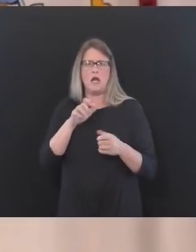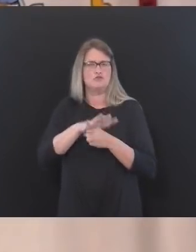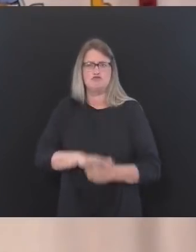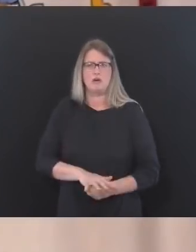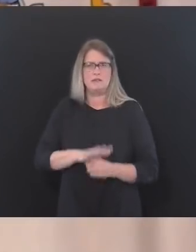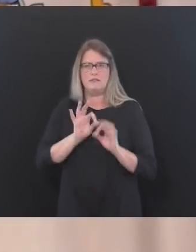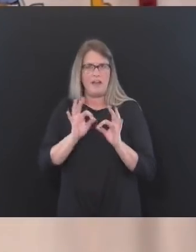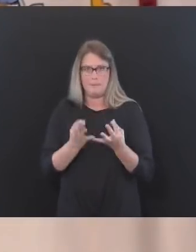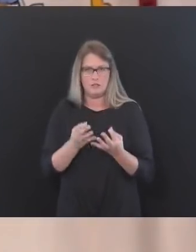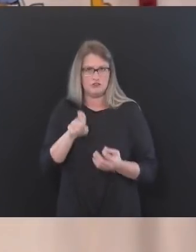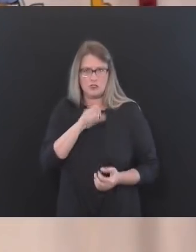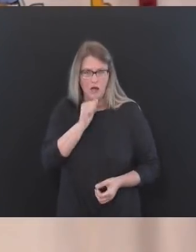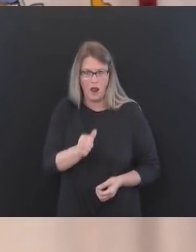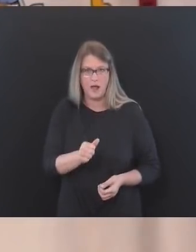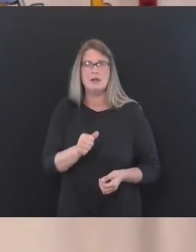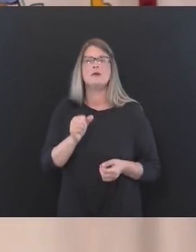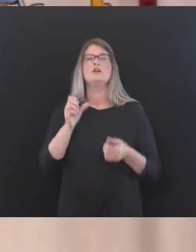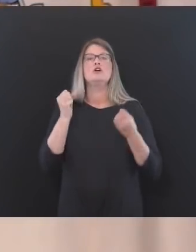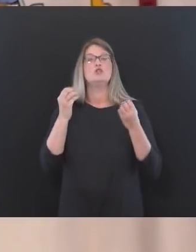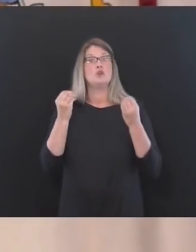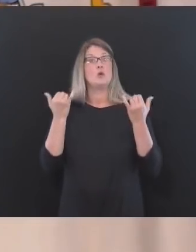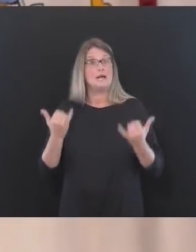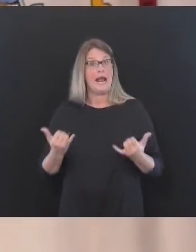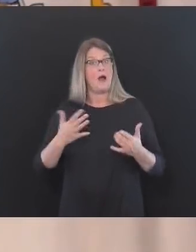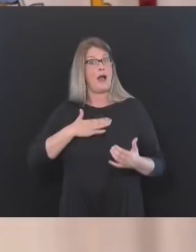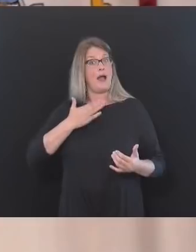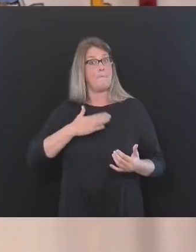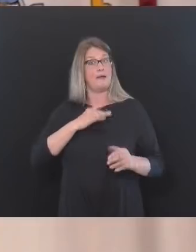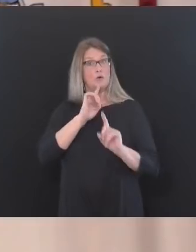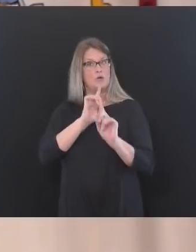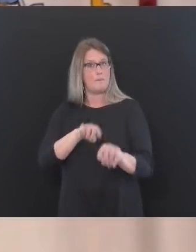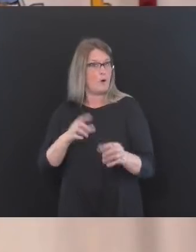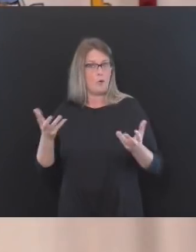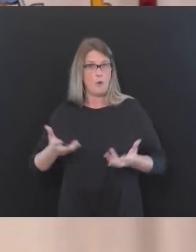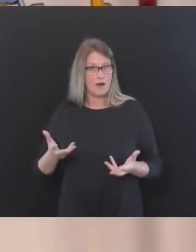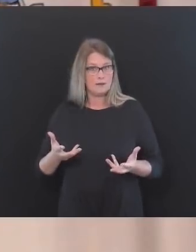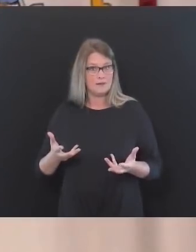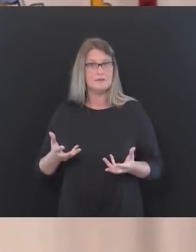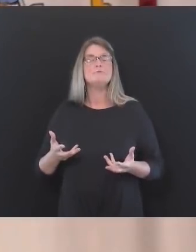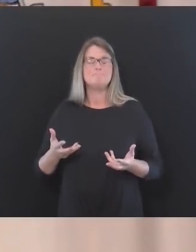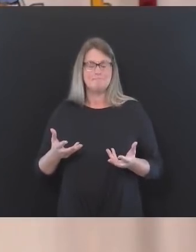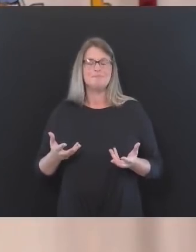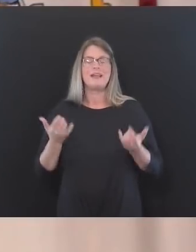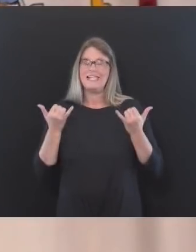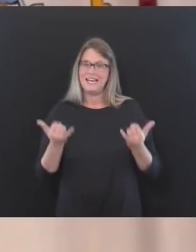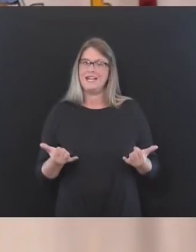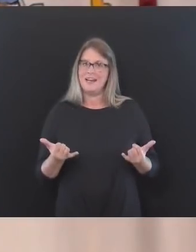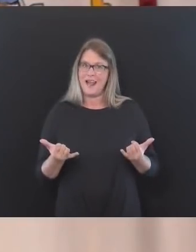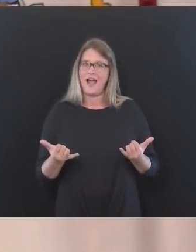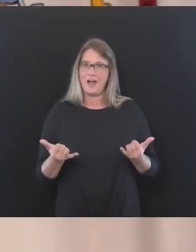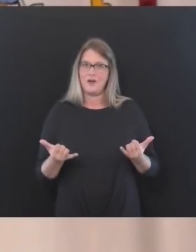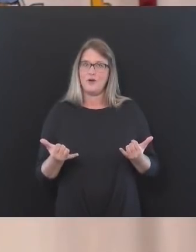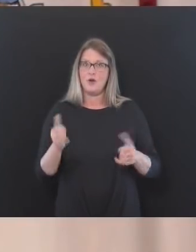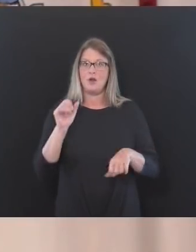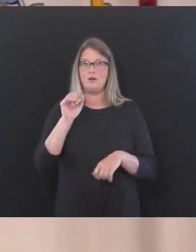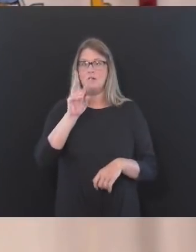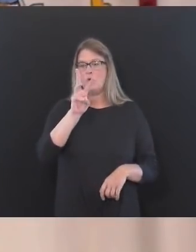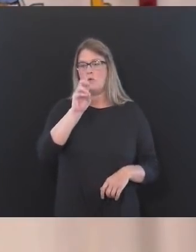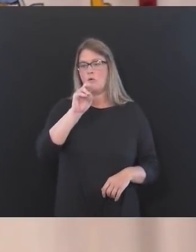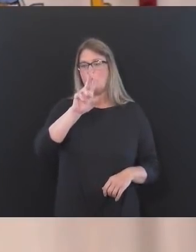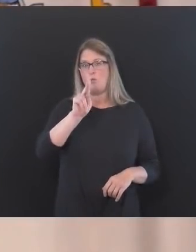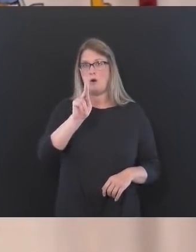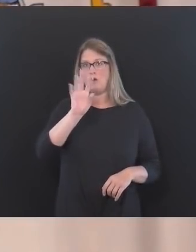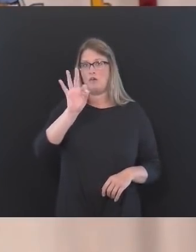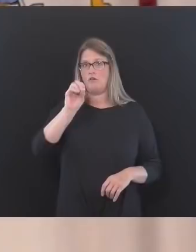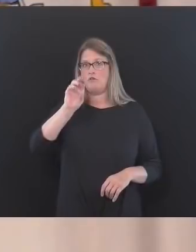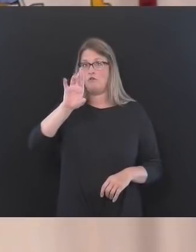be. So I am happy to report right now that we now at Workforce West Virginia